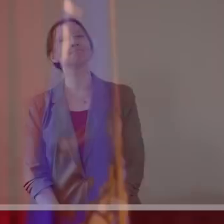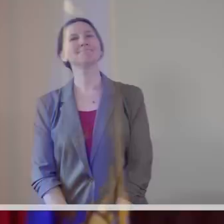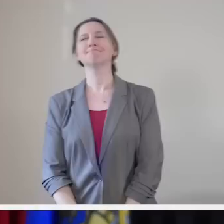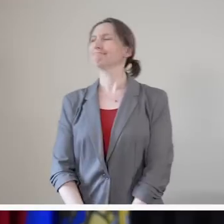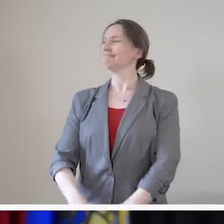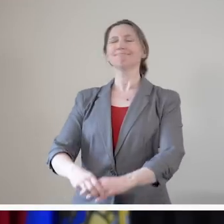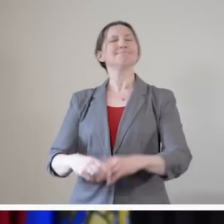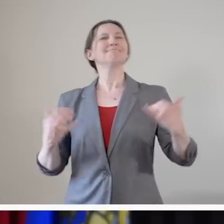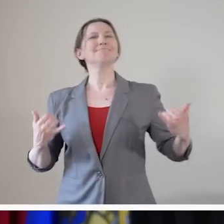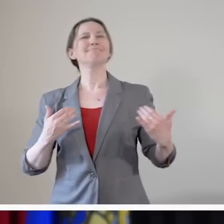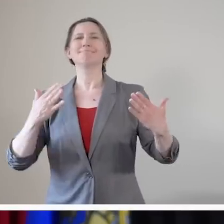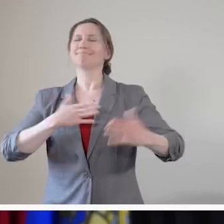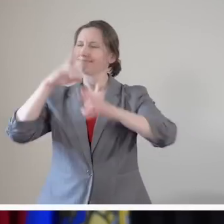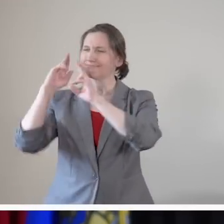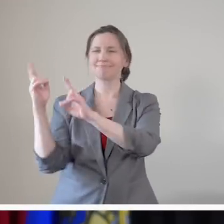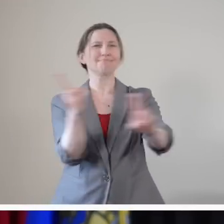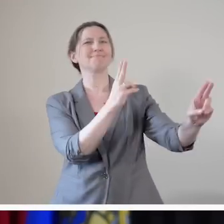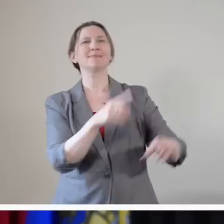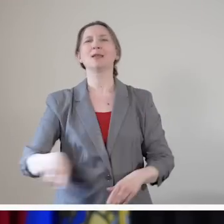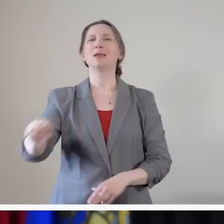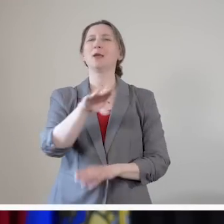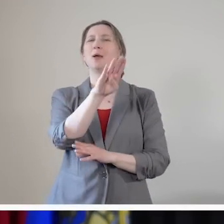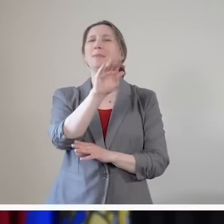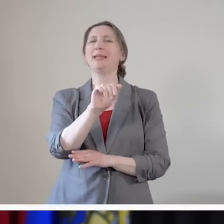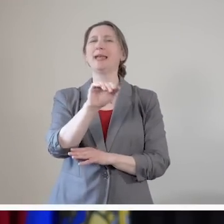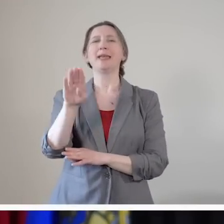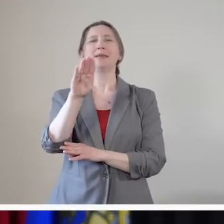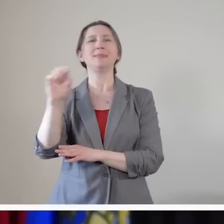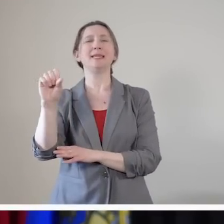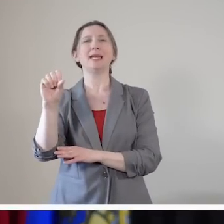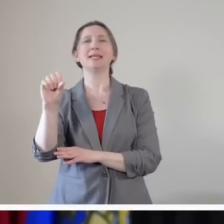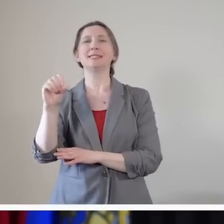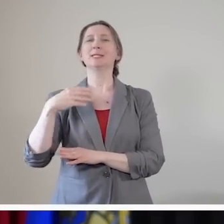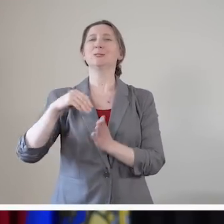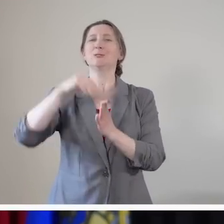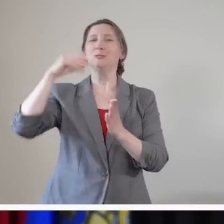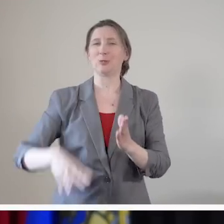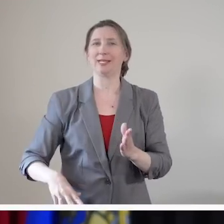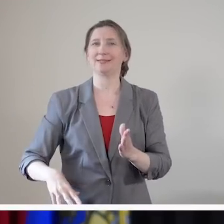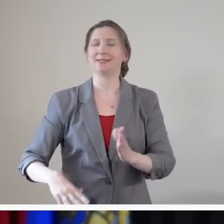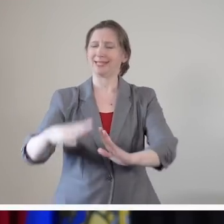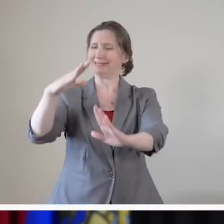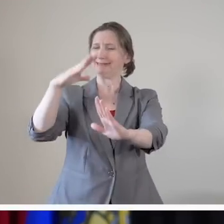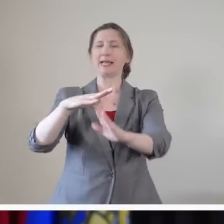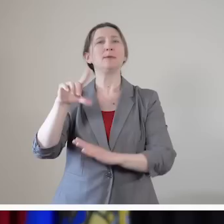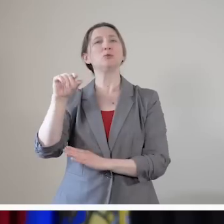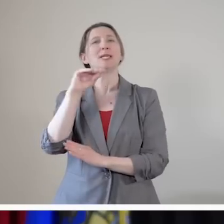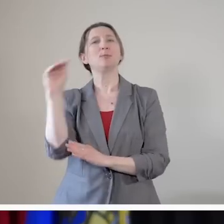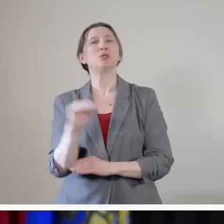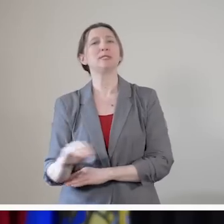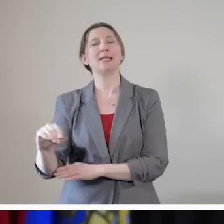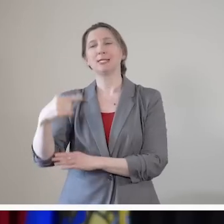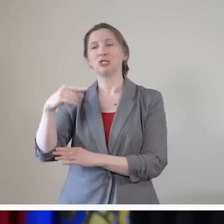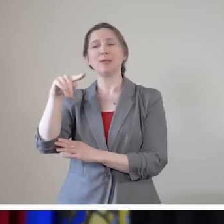I'm pleased to acknowledge those bachelor's degree candidates who have distinguished themselves scholastically by ranking in the top 20% of